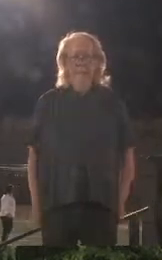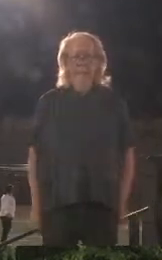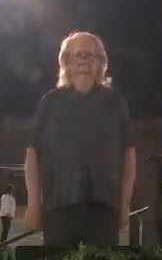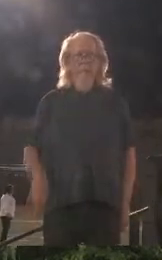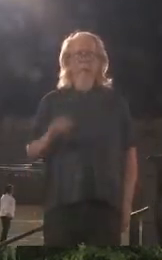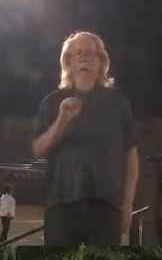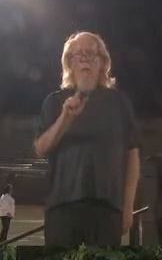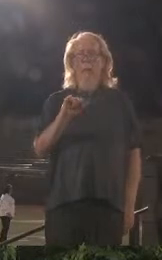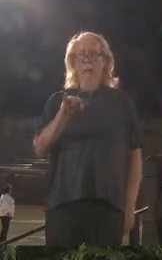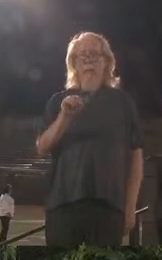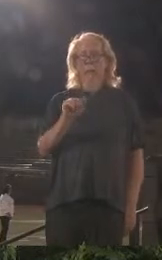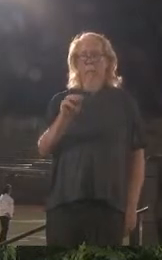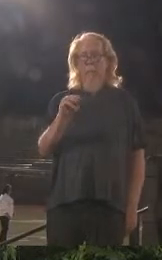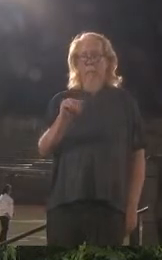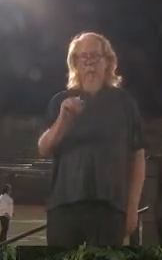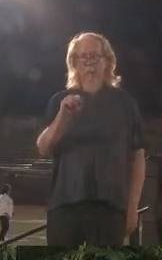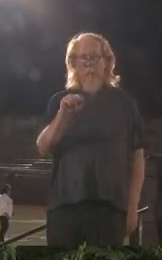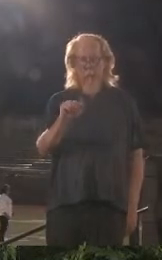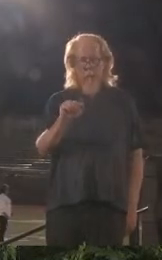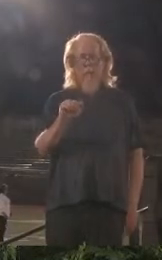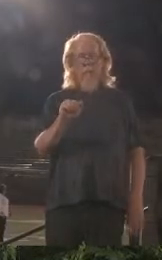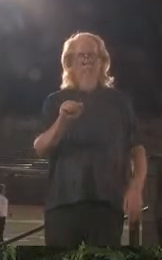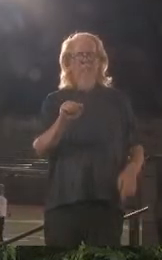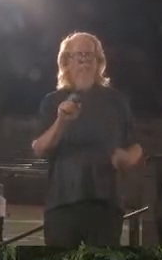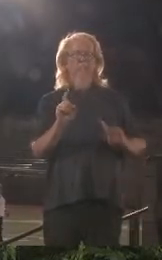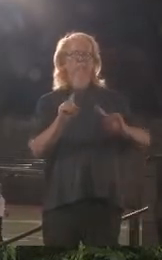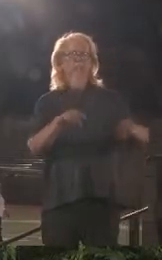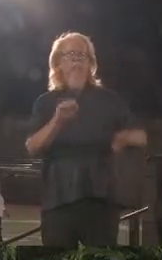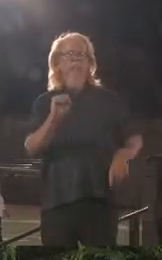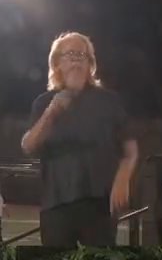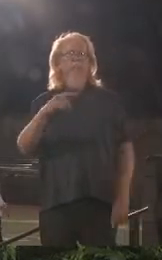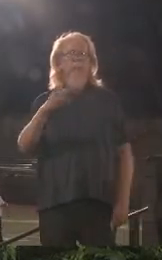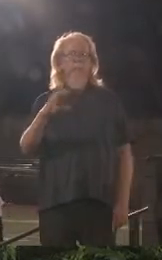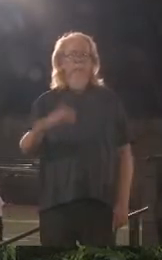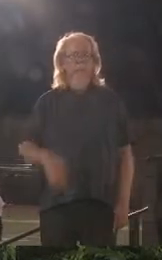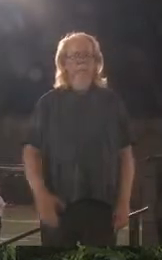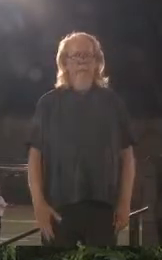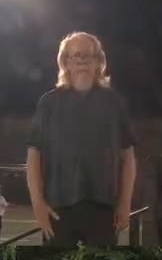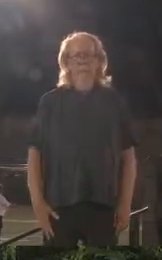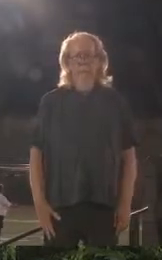Aaliyah Madeline Mata will be attending St. Philip's College.